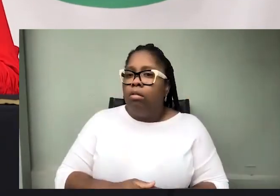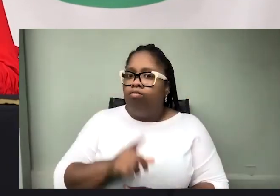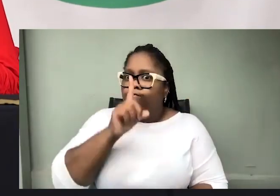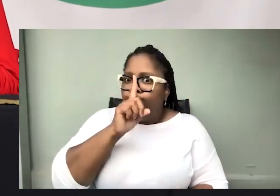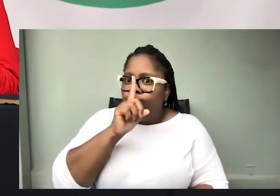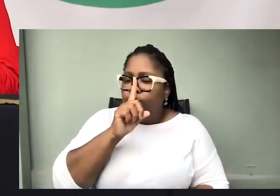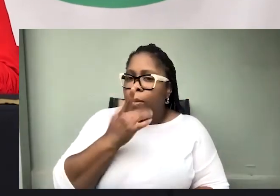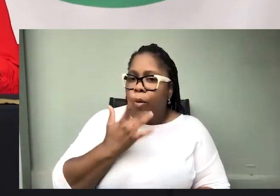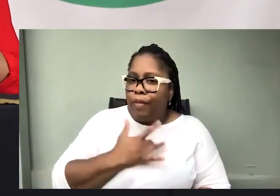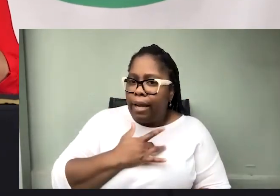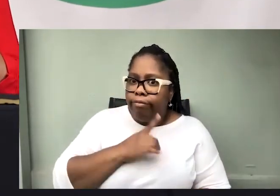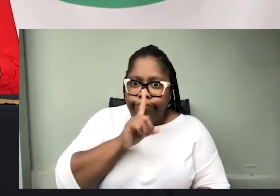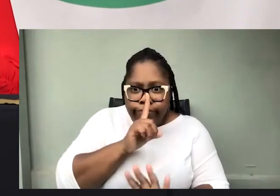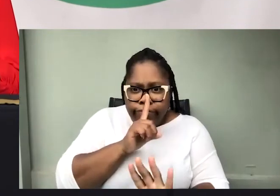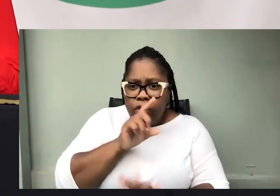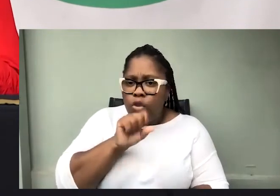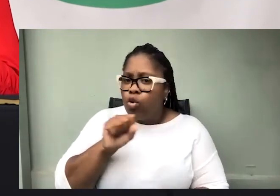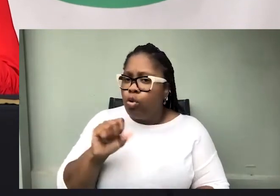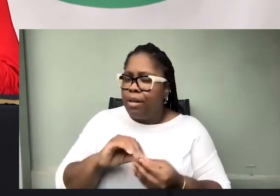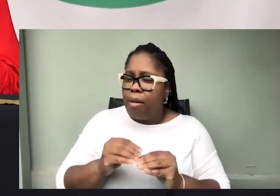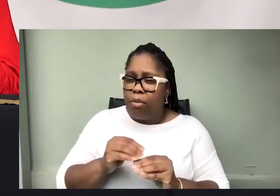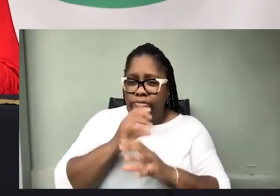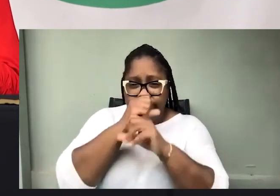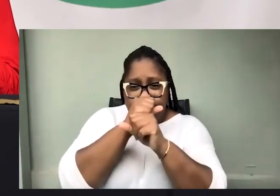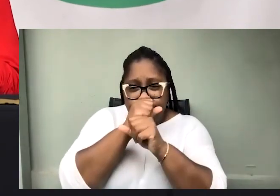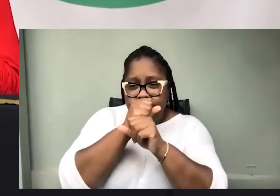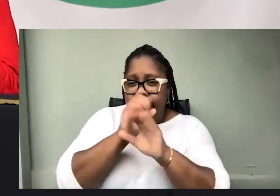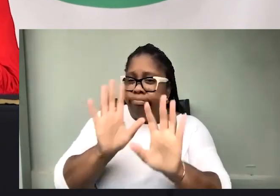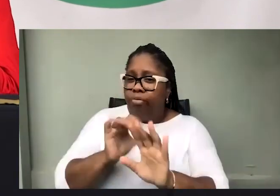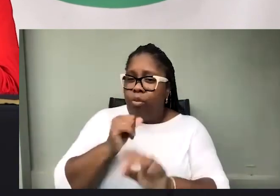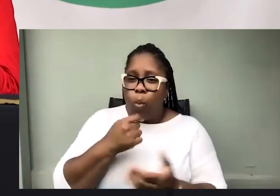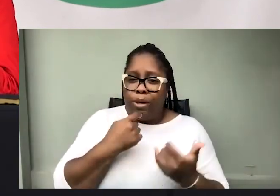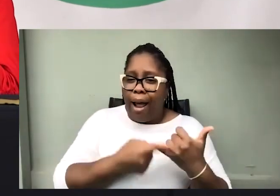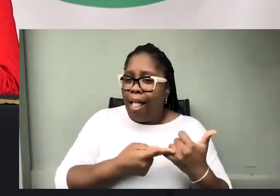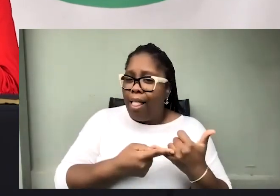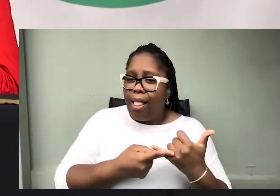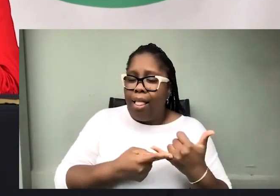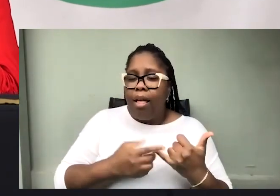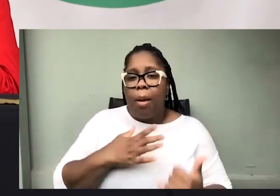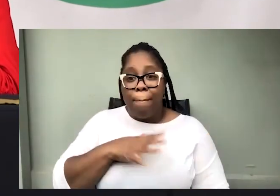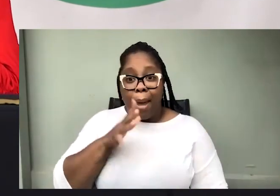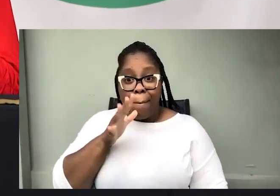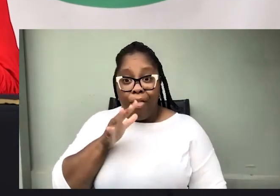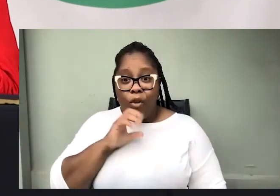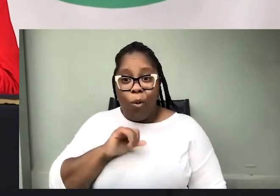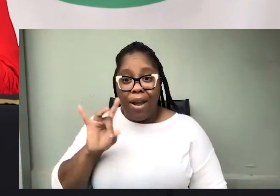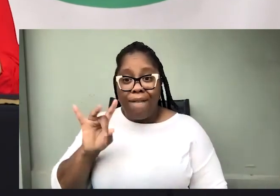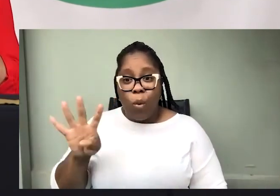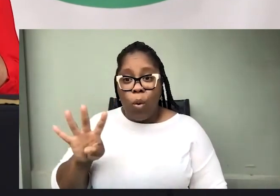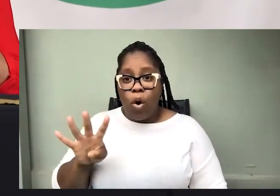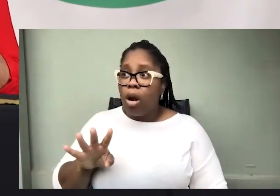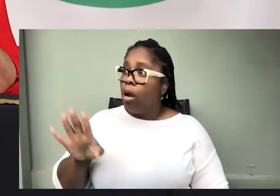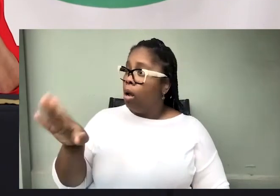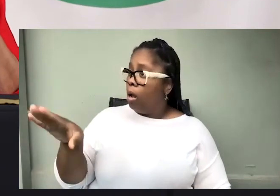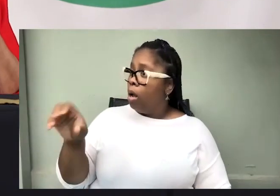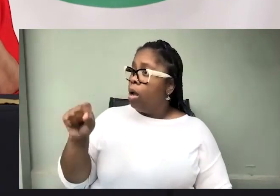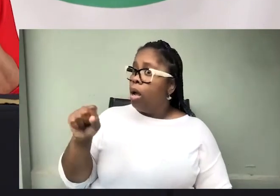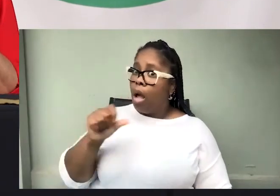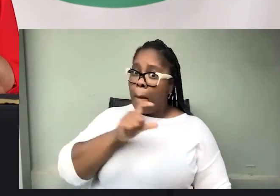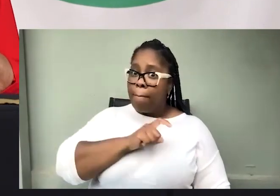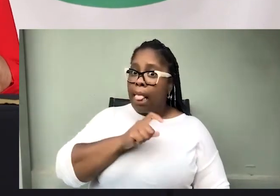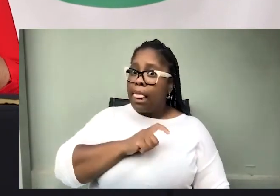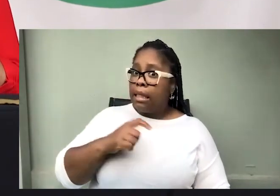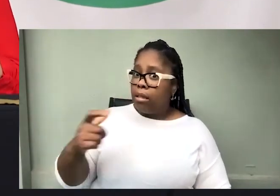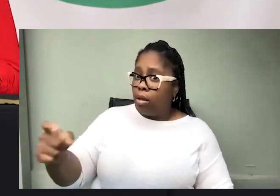or social security numbers, any of those things on the phone. And my mother's 84 and she says, well, a police union